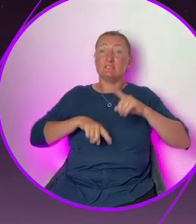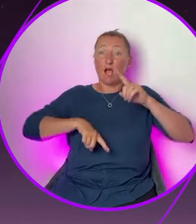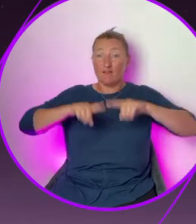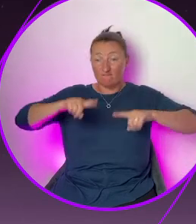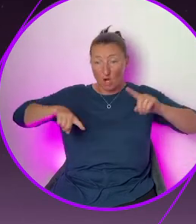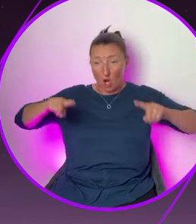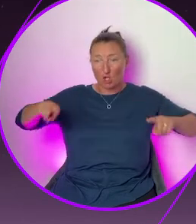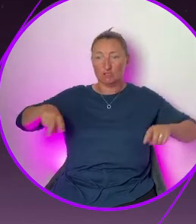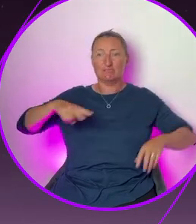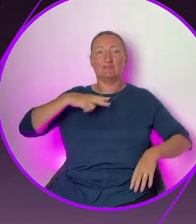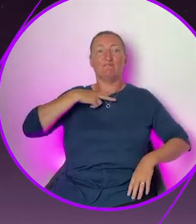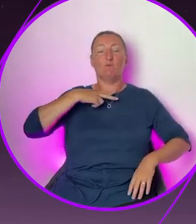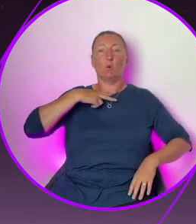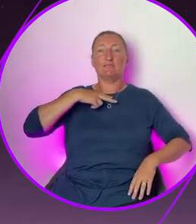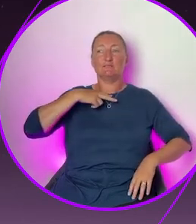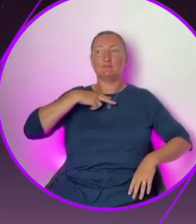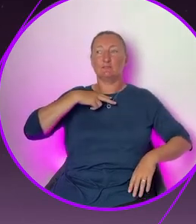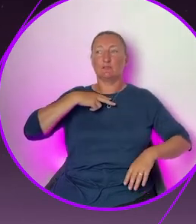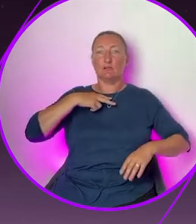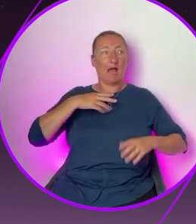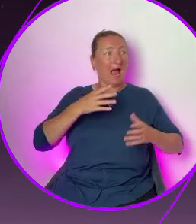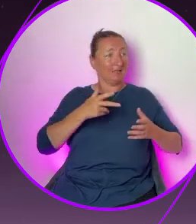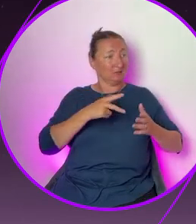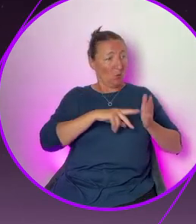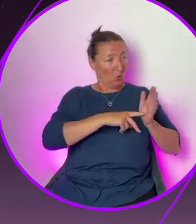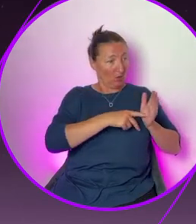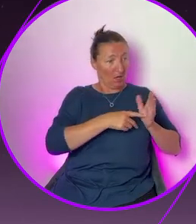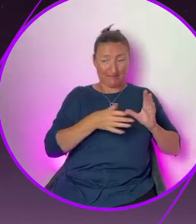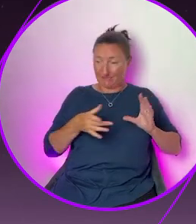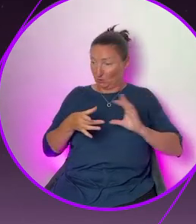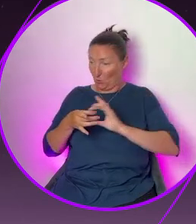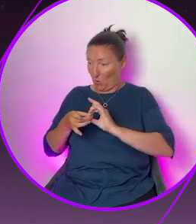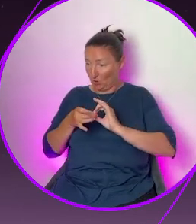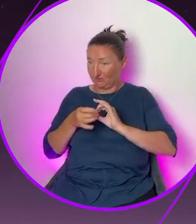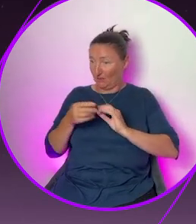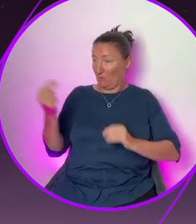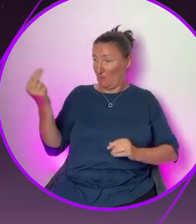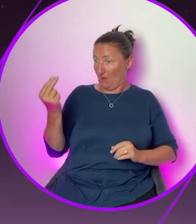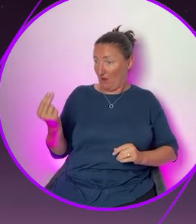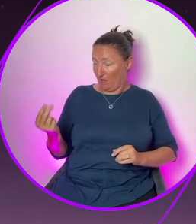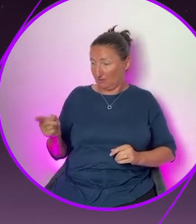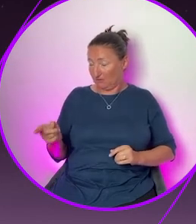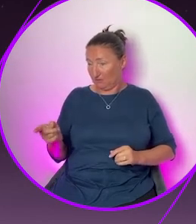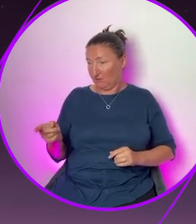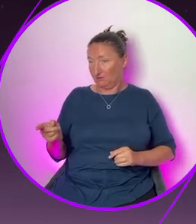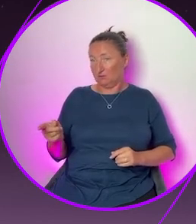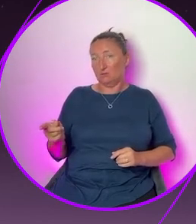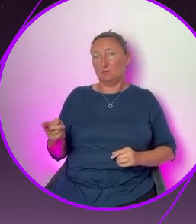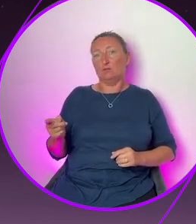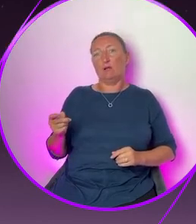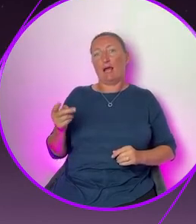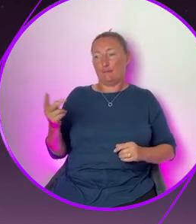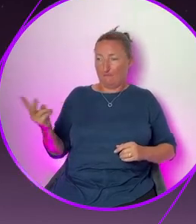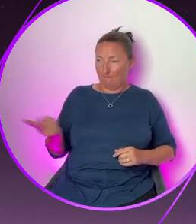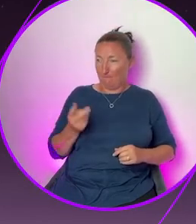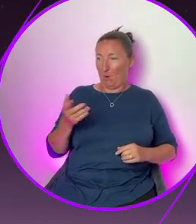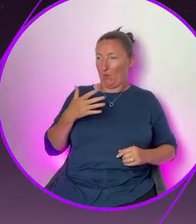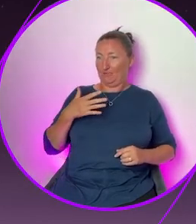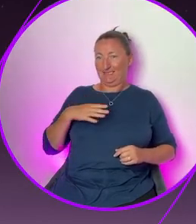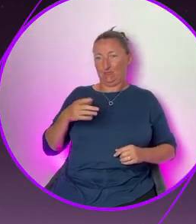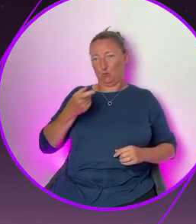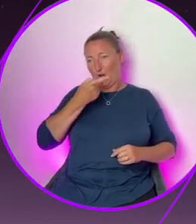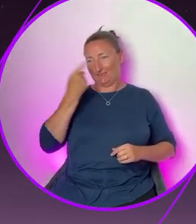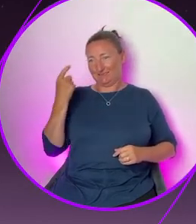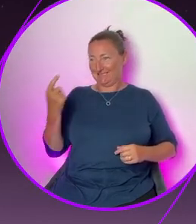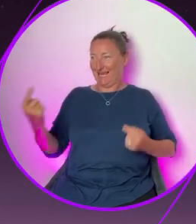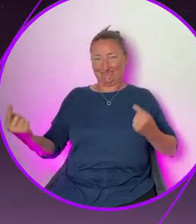diversity of ways in which organizations can work with artists, and that needs to be understood on both sides. Yes, it's not just, I